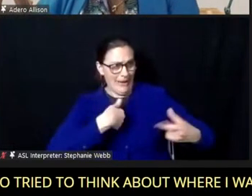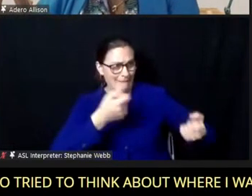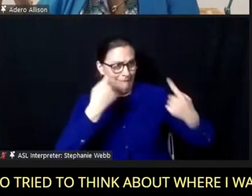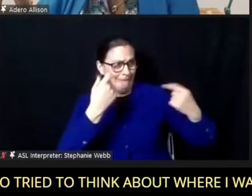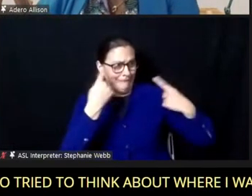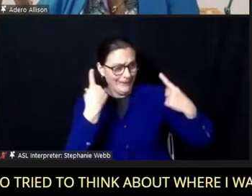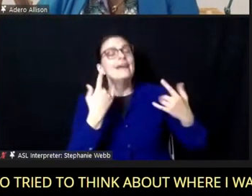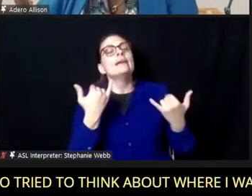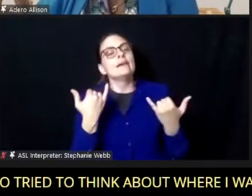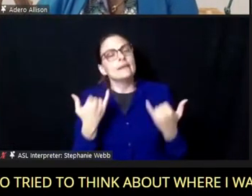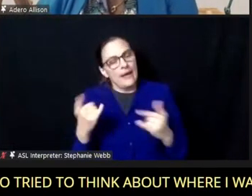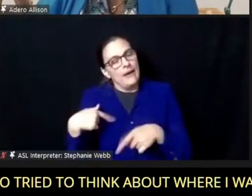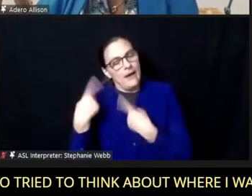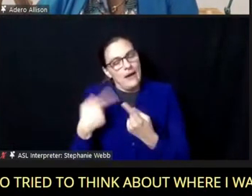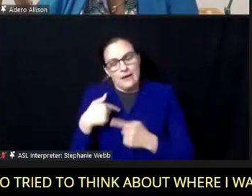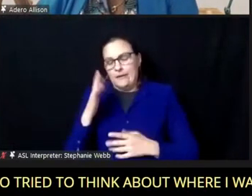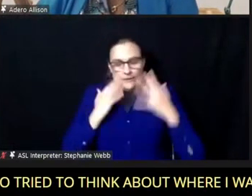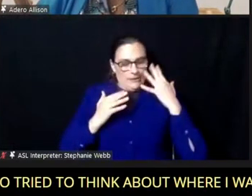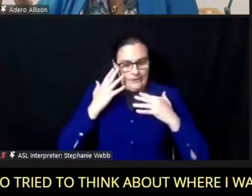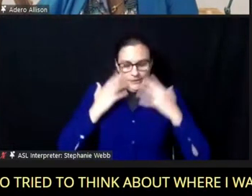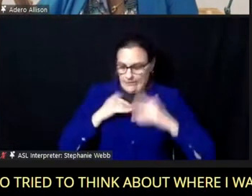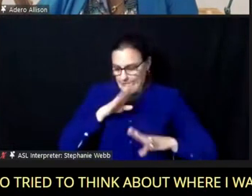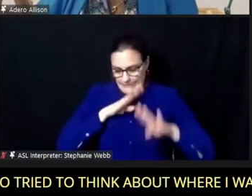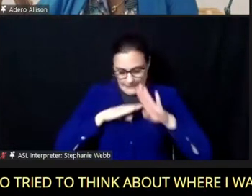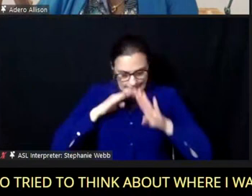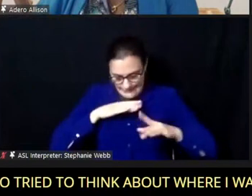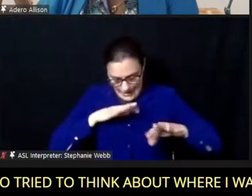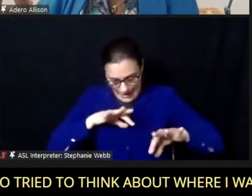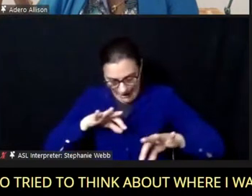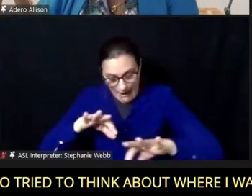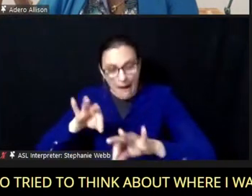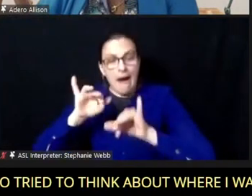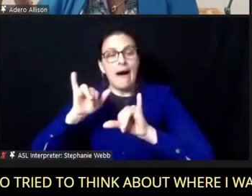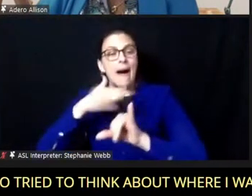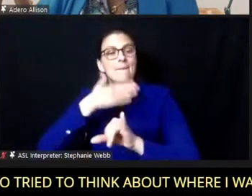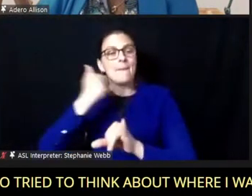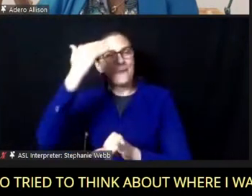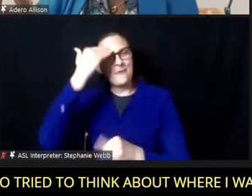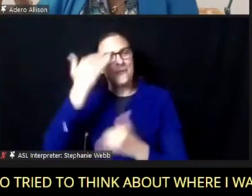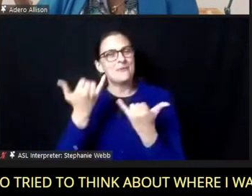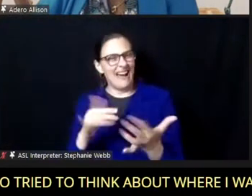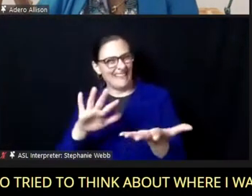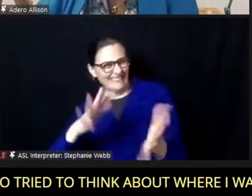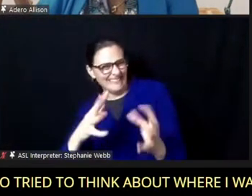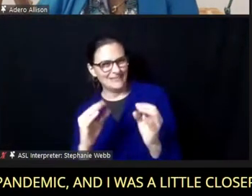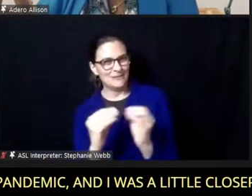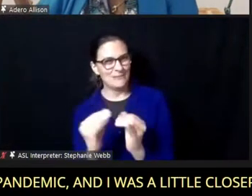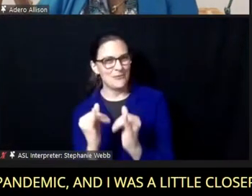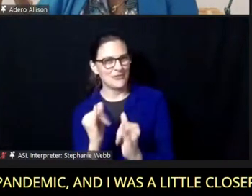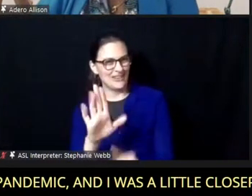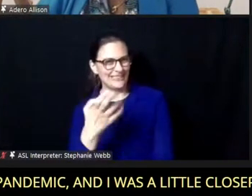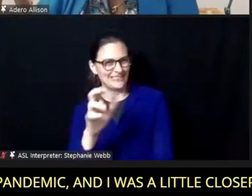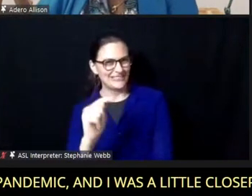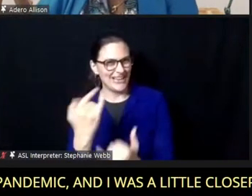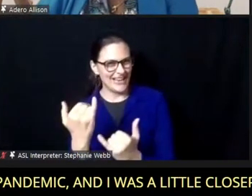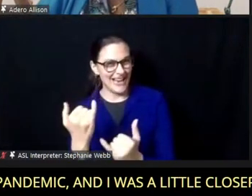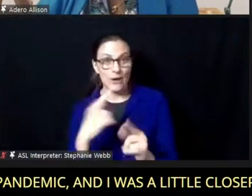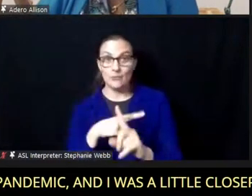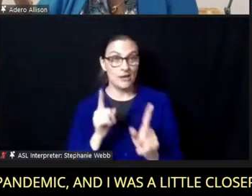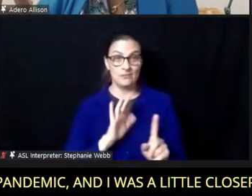from learned experience, but I think I started out not being sure what those numbers were going to mean. So I think